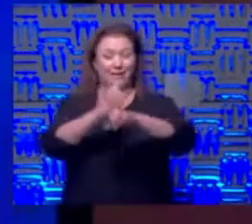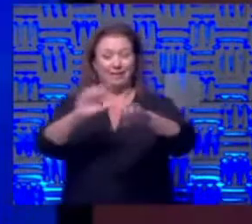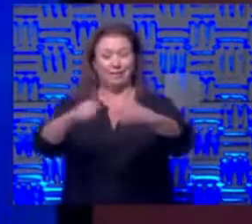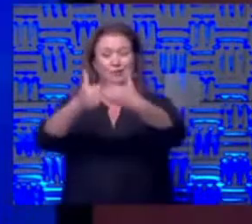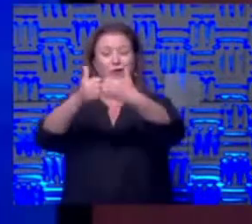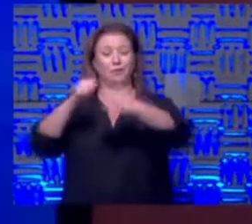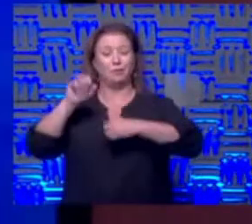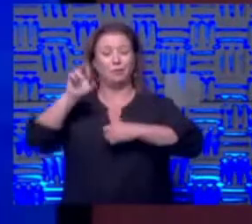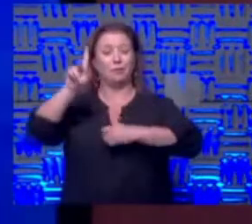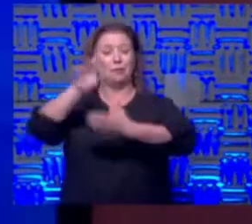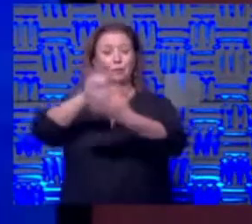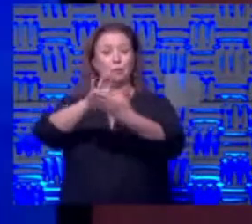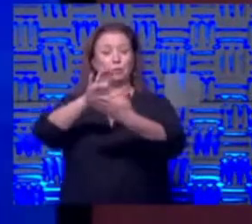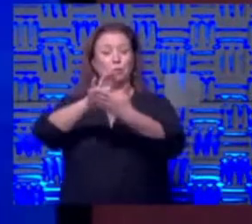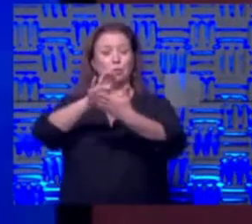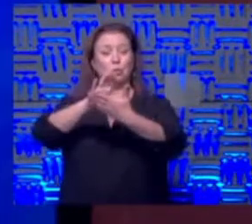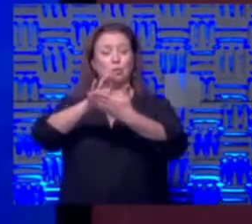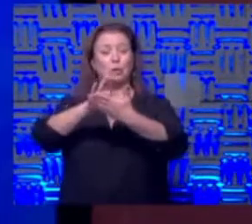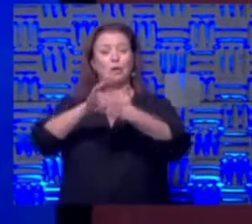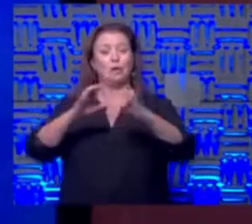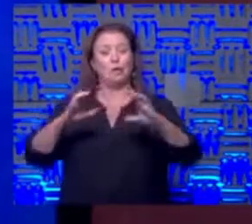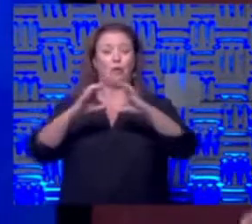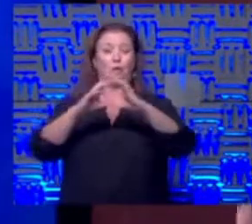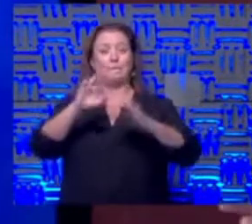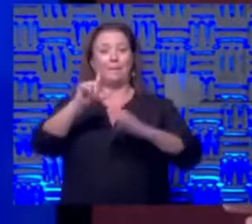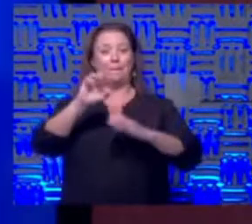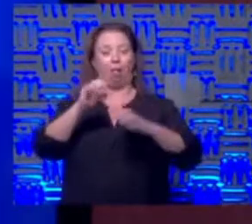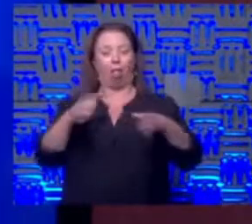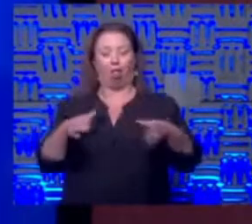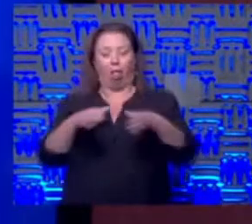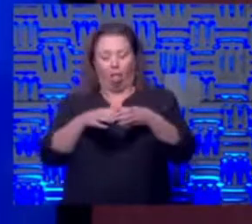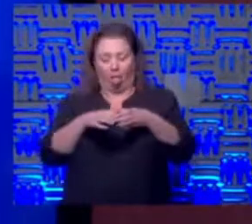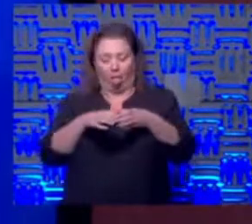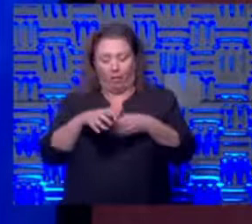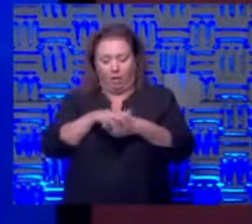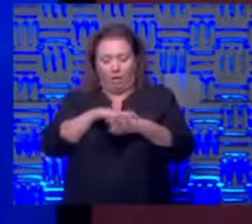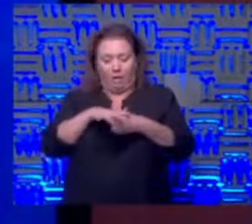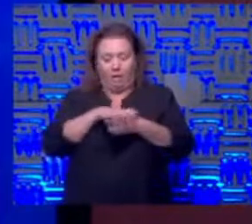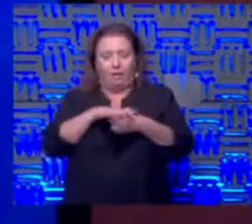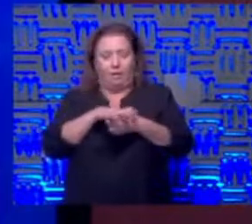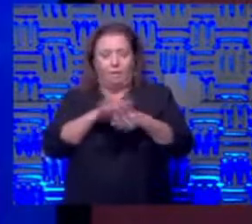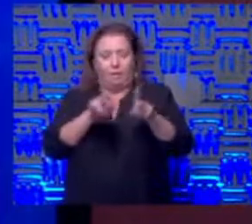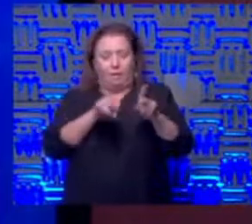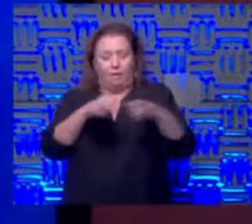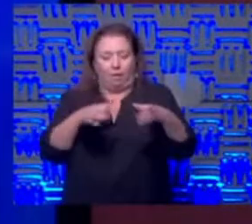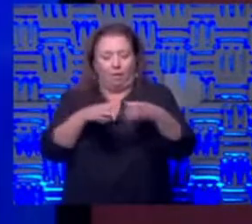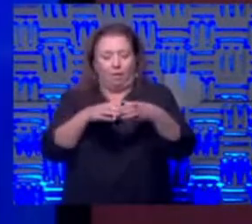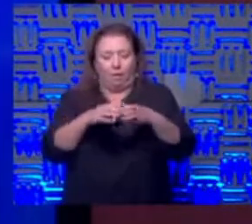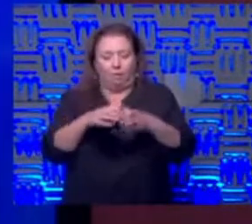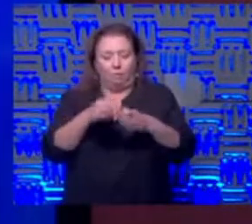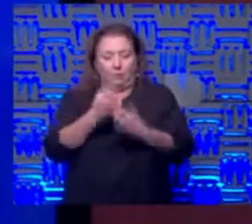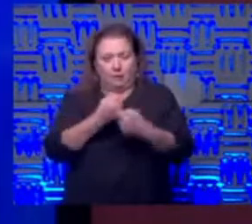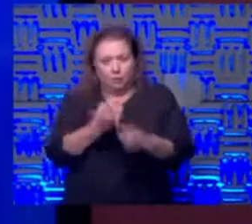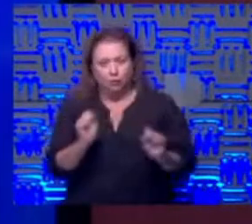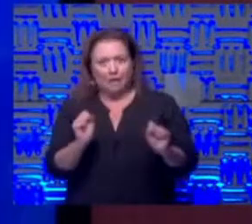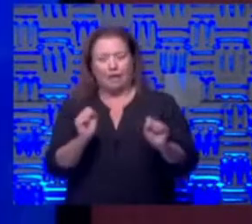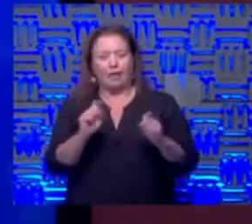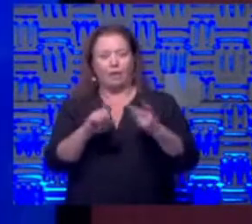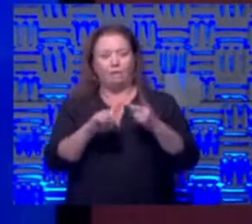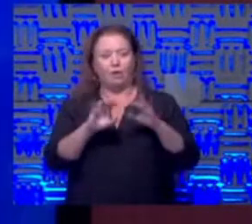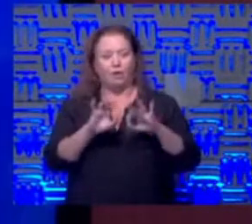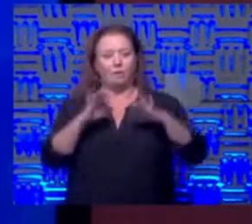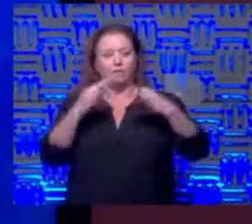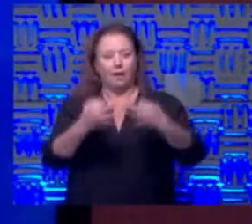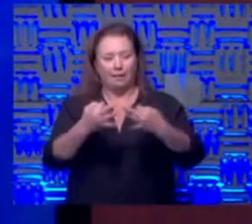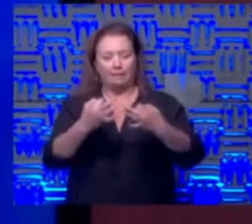of being back in school is that the bubble you may have been able to construct by keeping yourself safe and keeping your family out